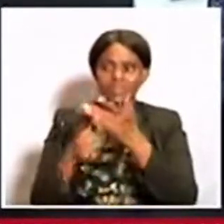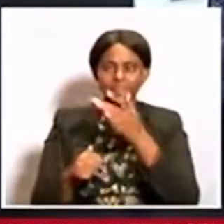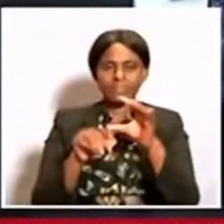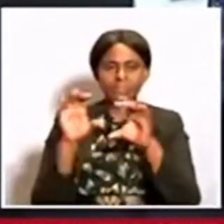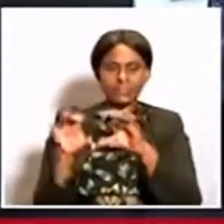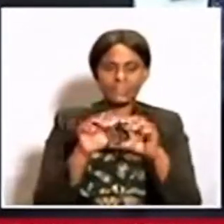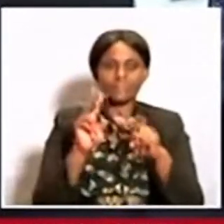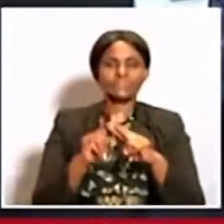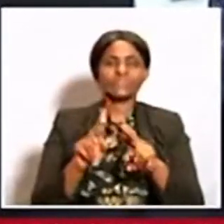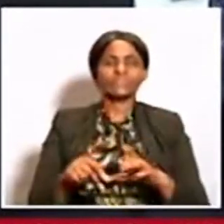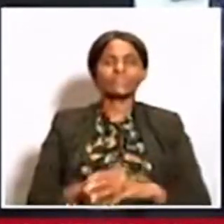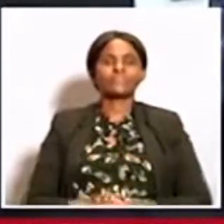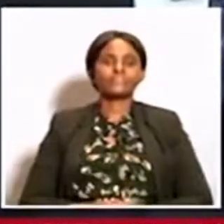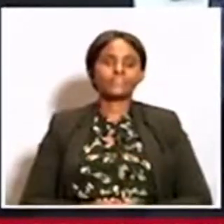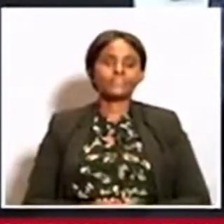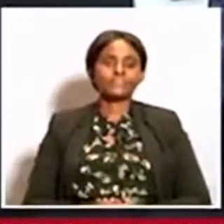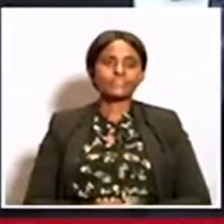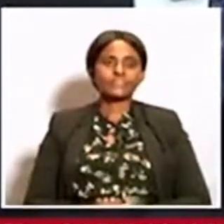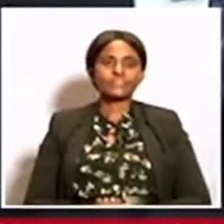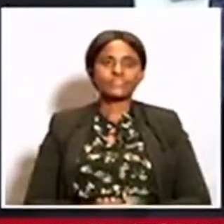did, Chair. Thank you.